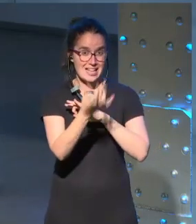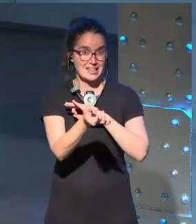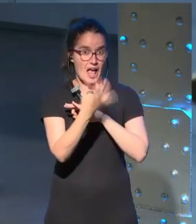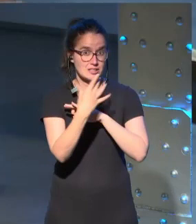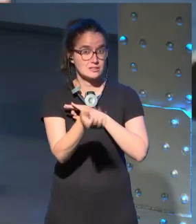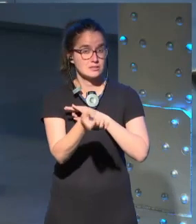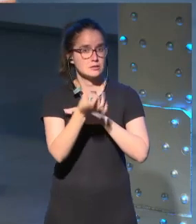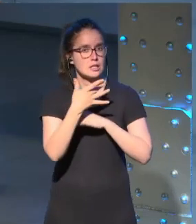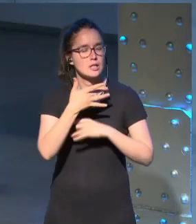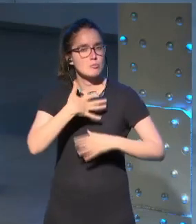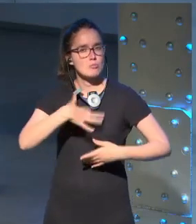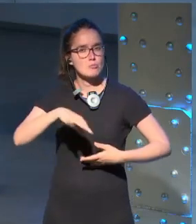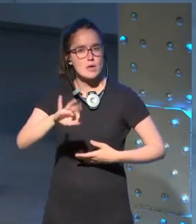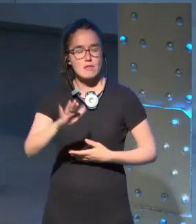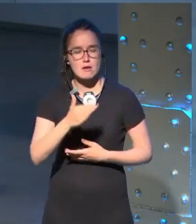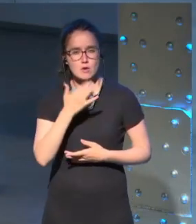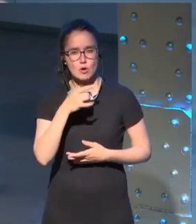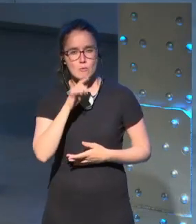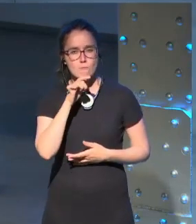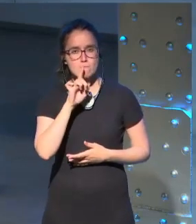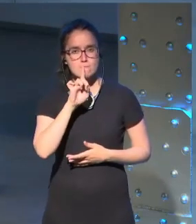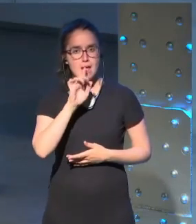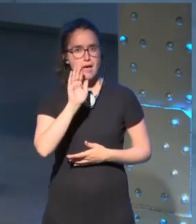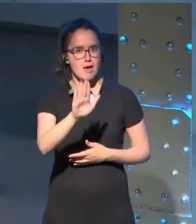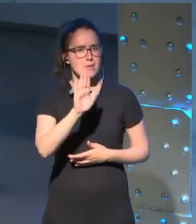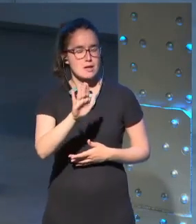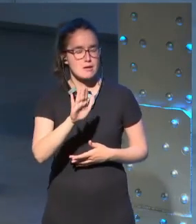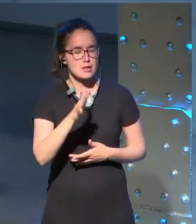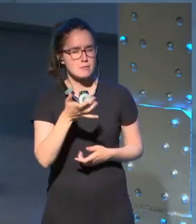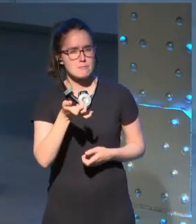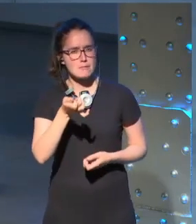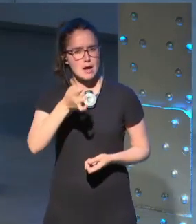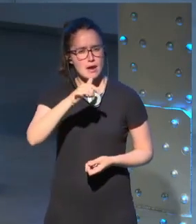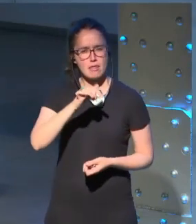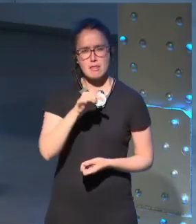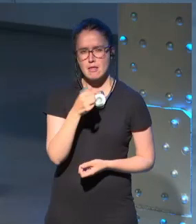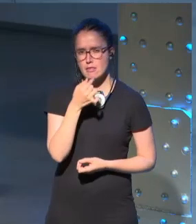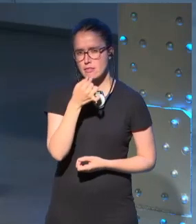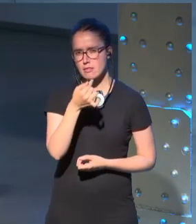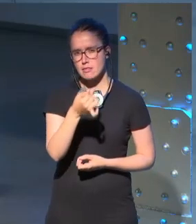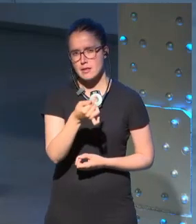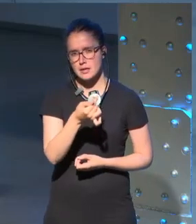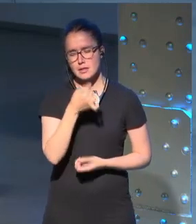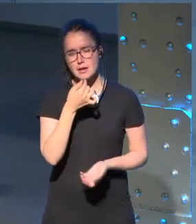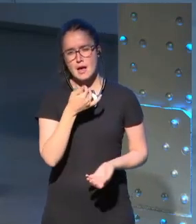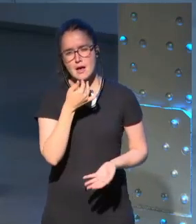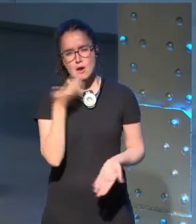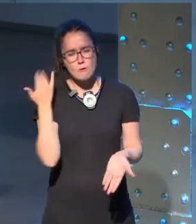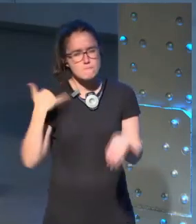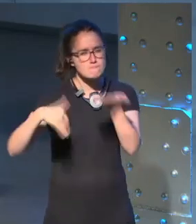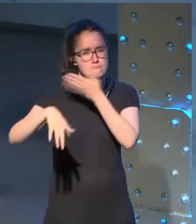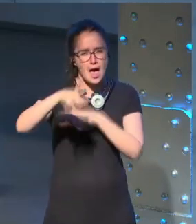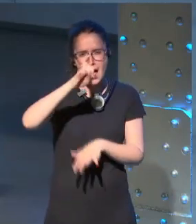his past. And saying he's had a past he's not particularly proud of, but now he's got a very good life.